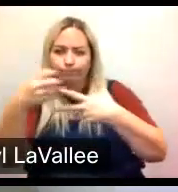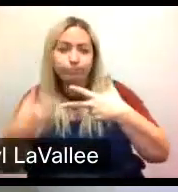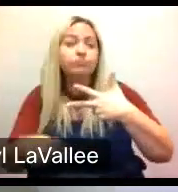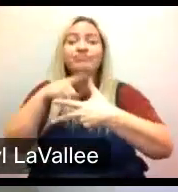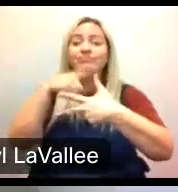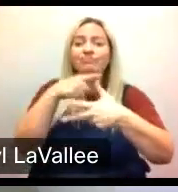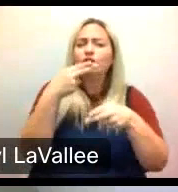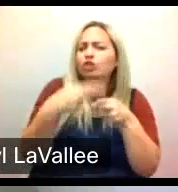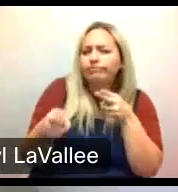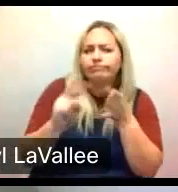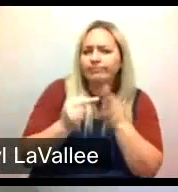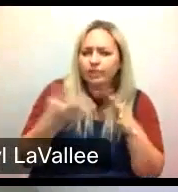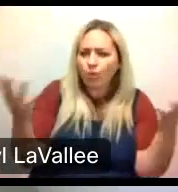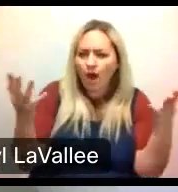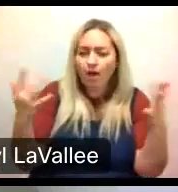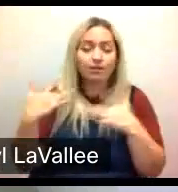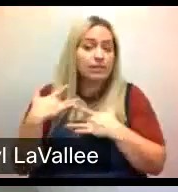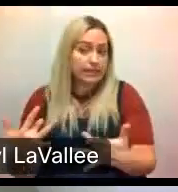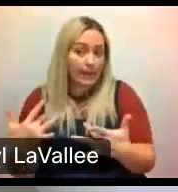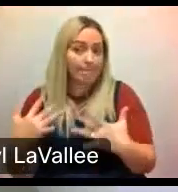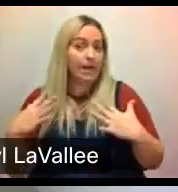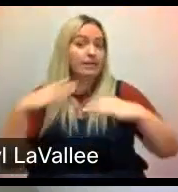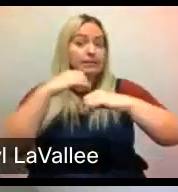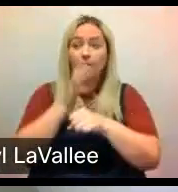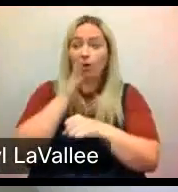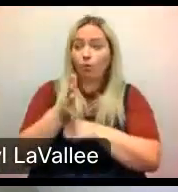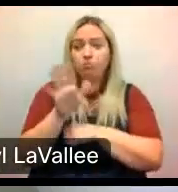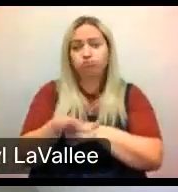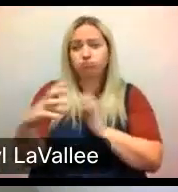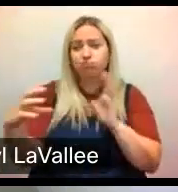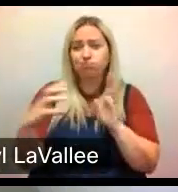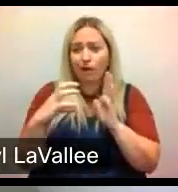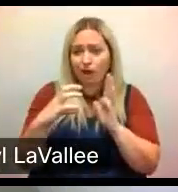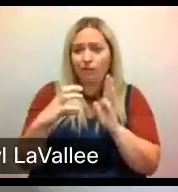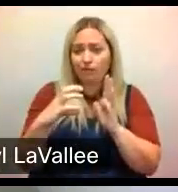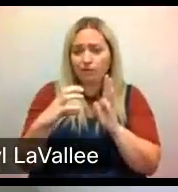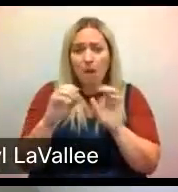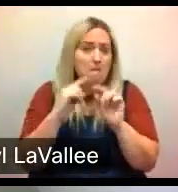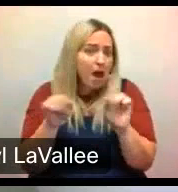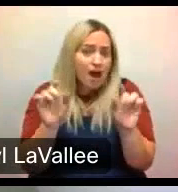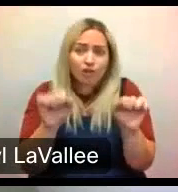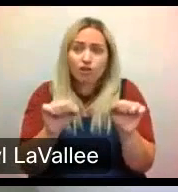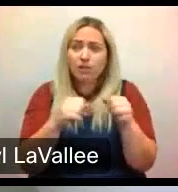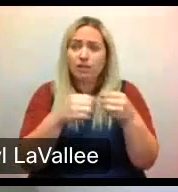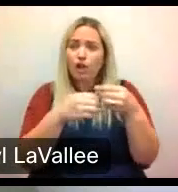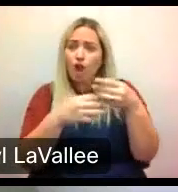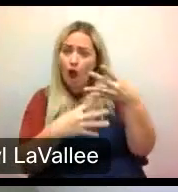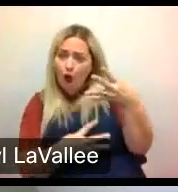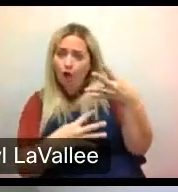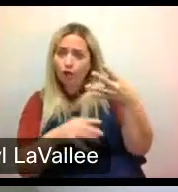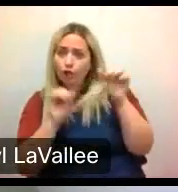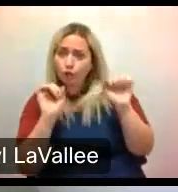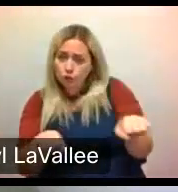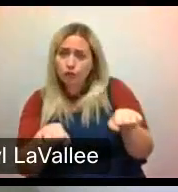say short, typically a summary is going to be about a paragraph, but it could be longer depending on